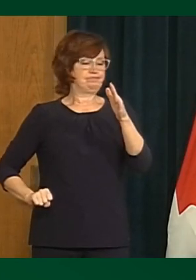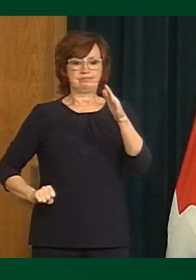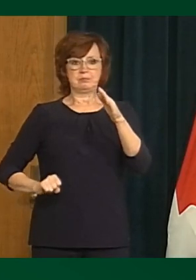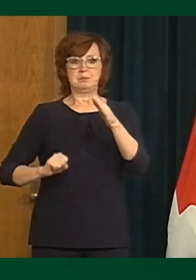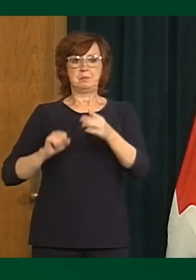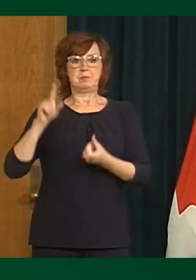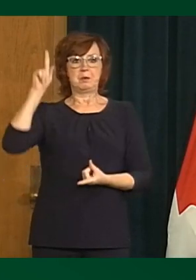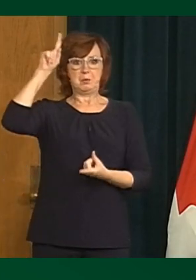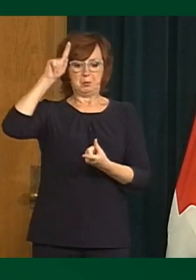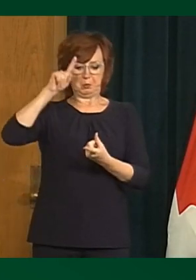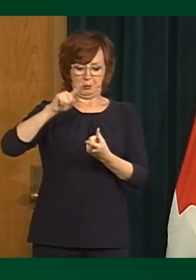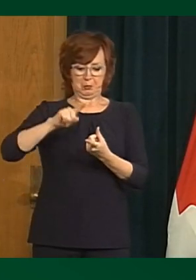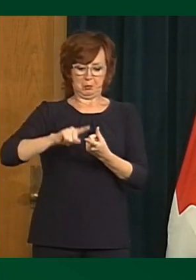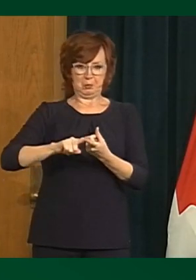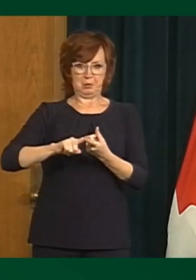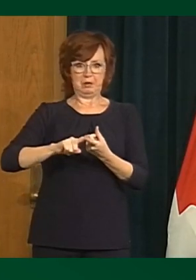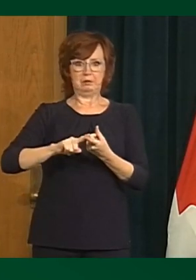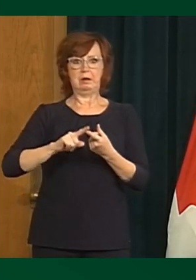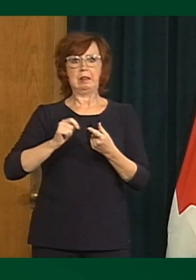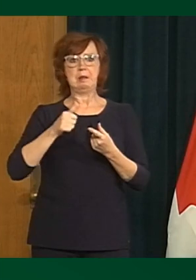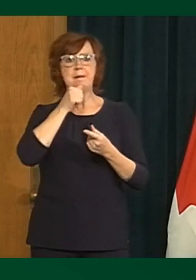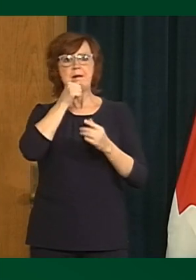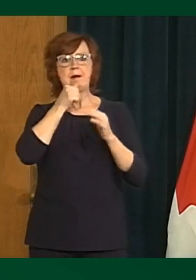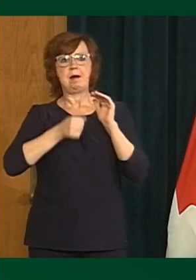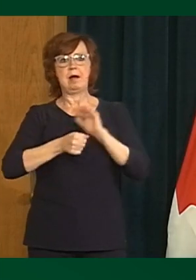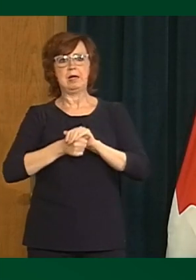remains. So thanks to all of you.